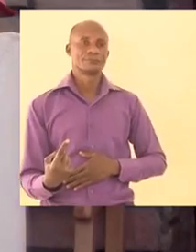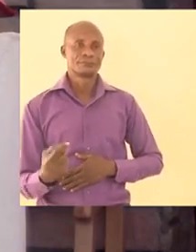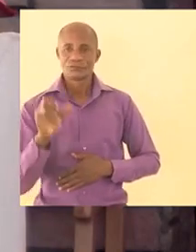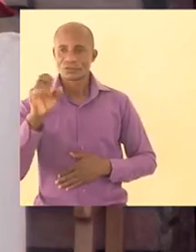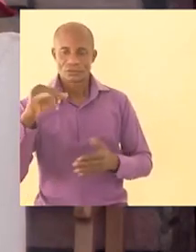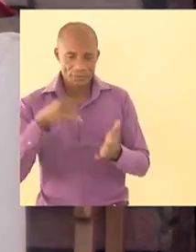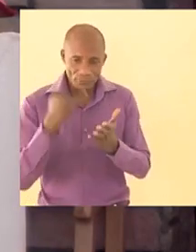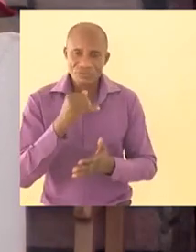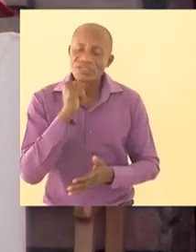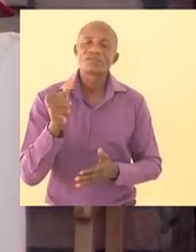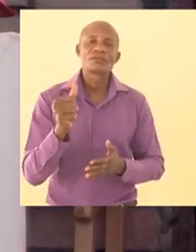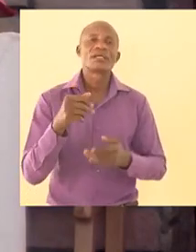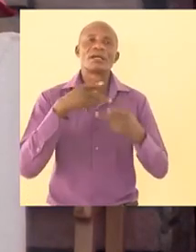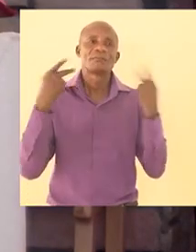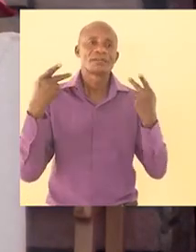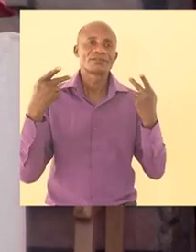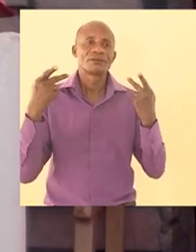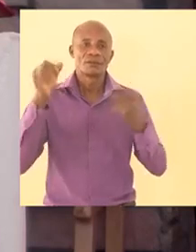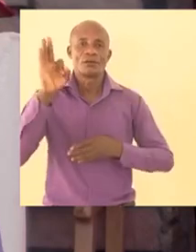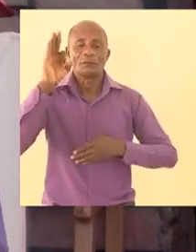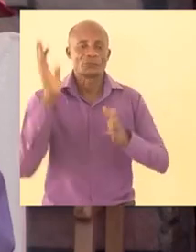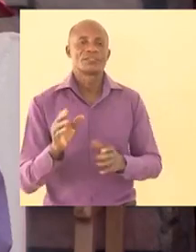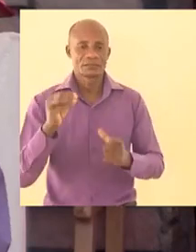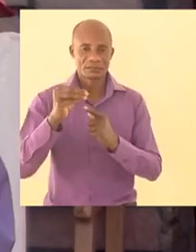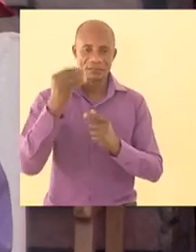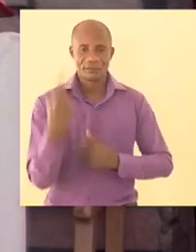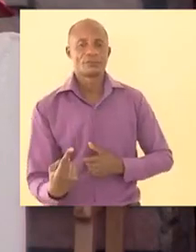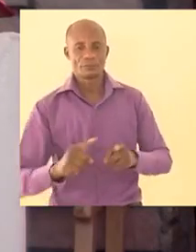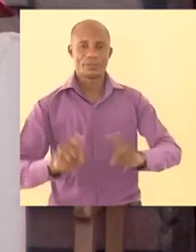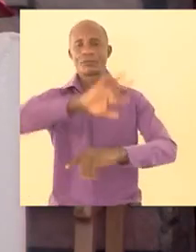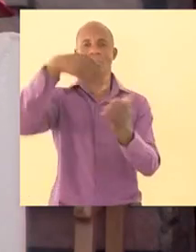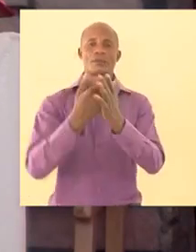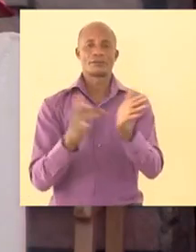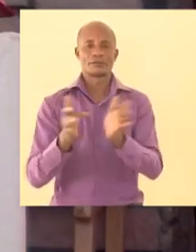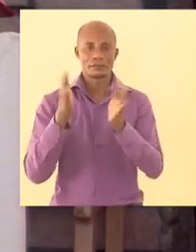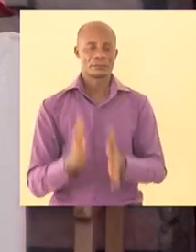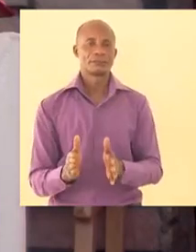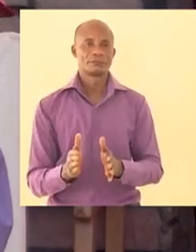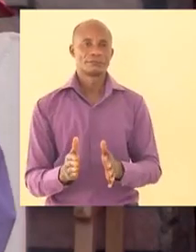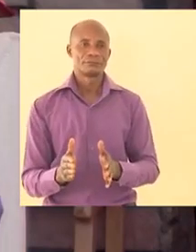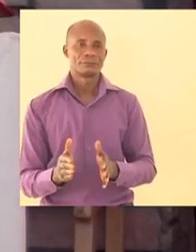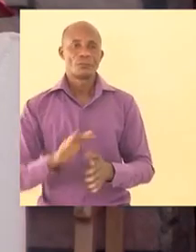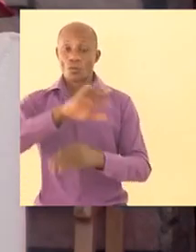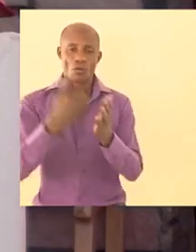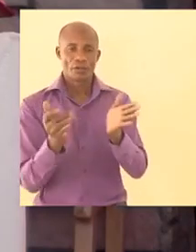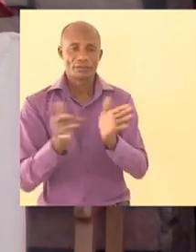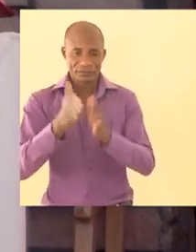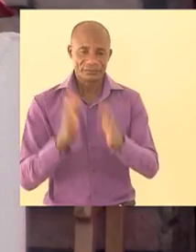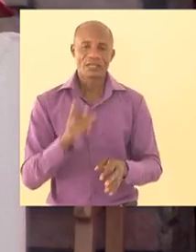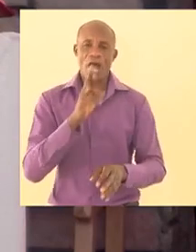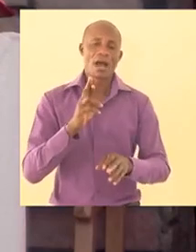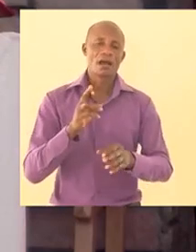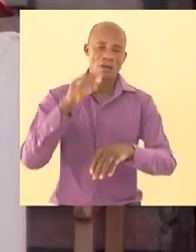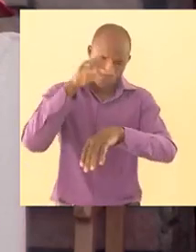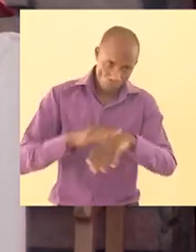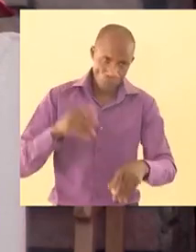and priests and so on. I hope you know that it is about every Christian. Every Christian is called to a level of frugality.